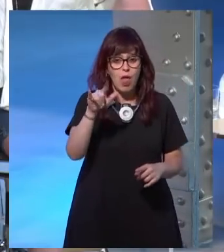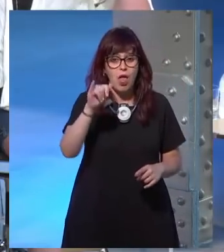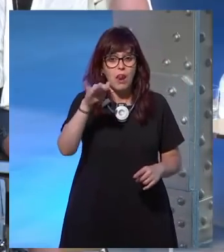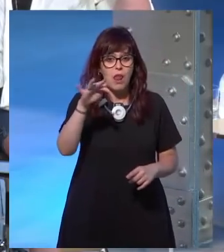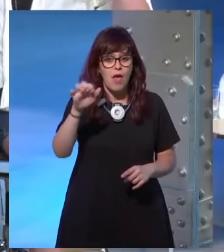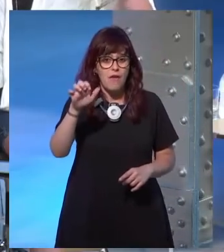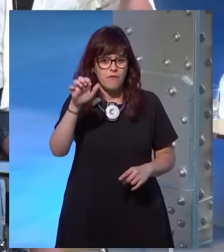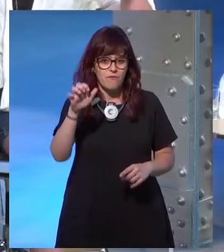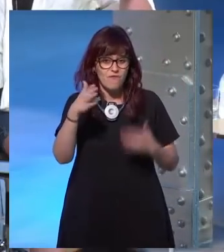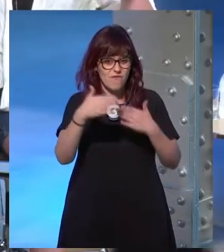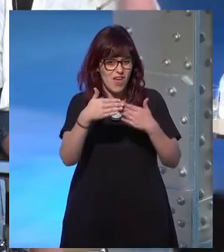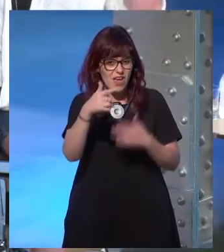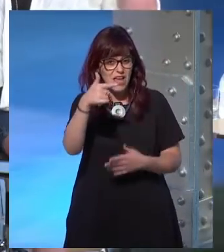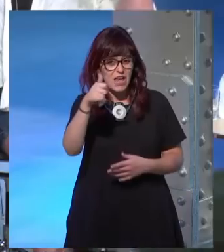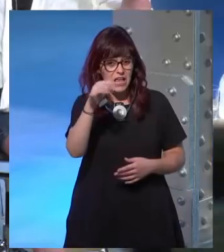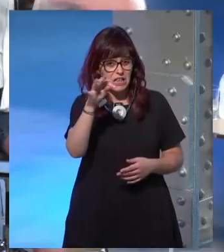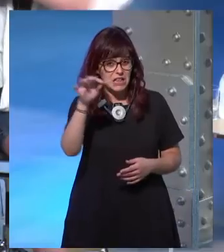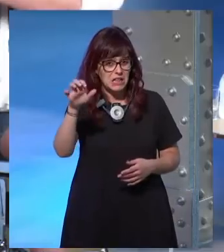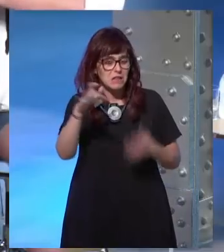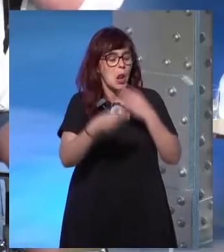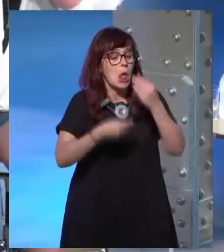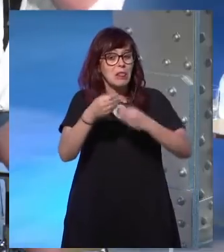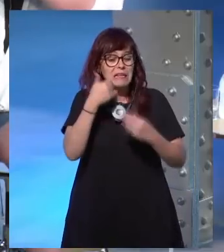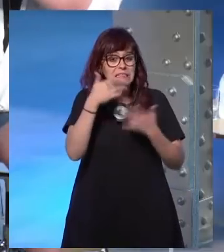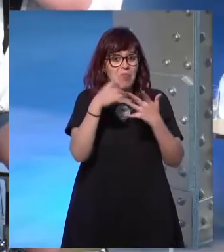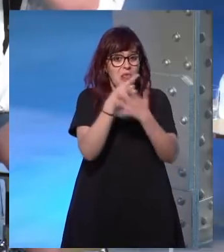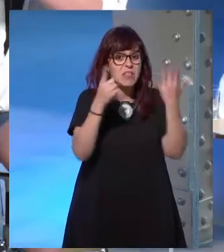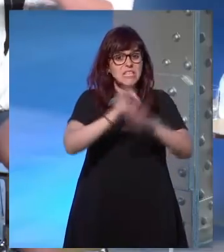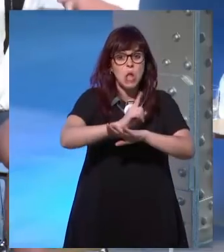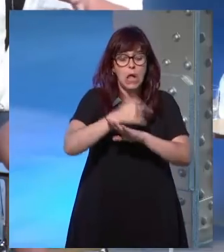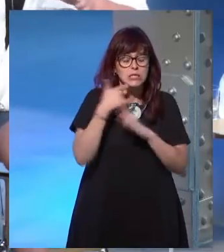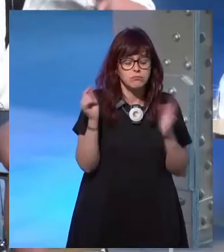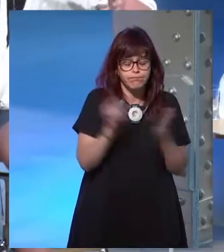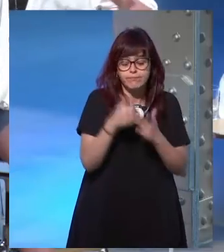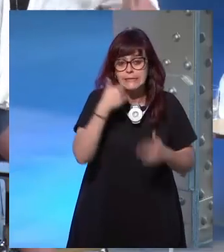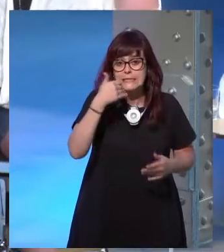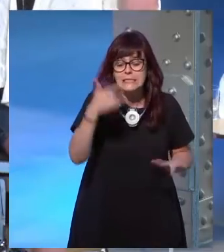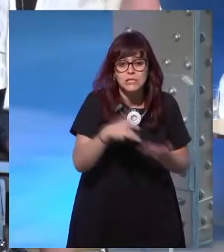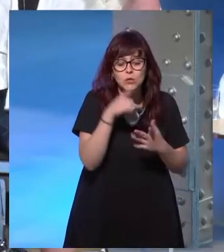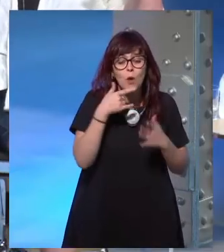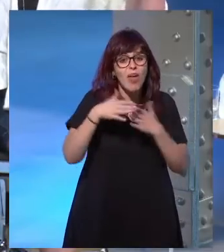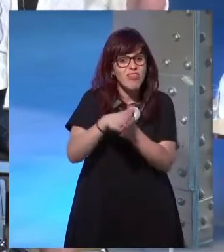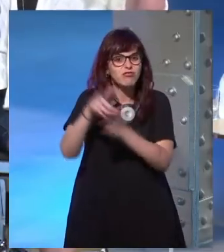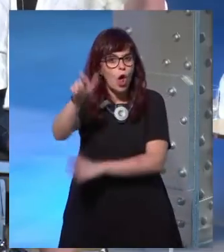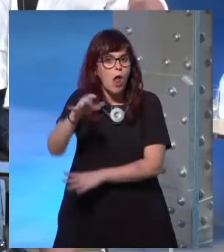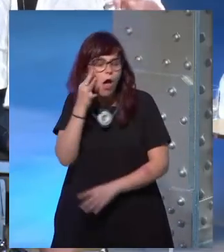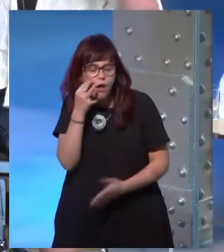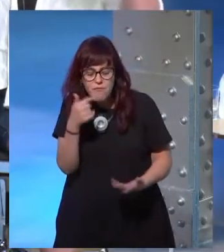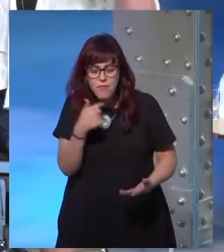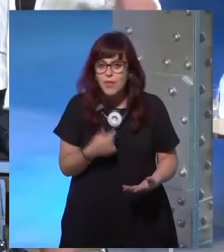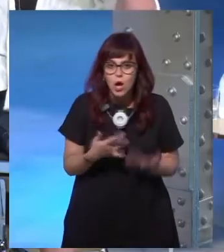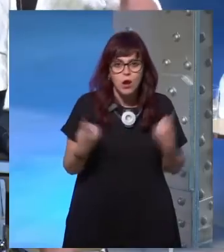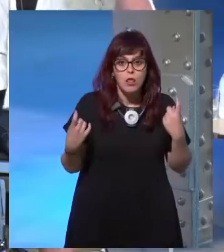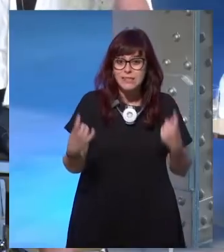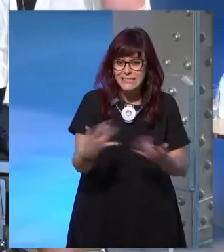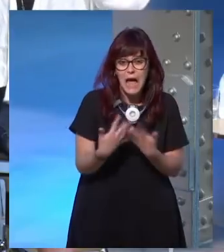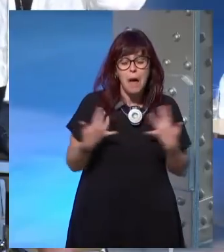and my editor in like 16 hours, because it had to be to the sales meeting that my editor had. And so I sat in front of a computer and just